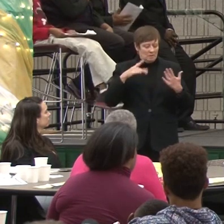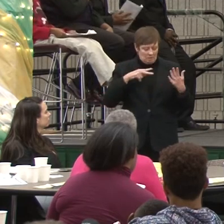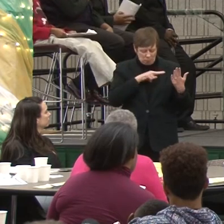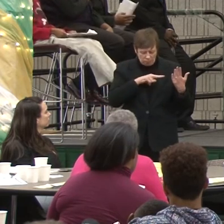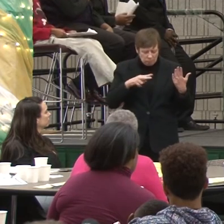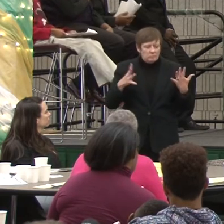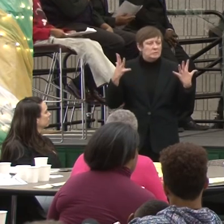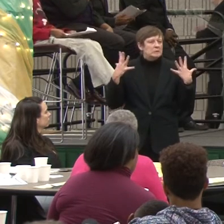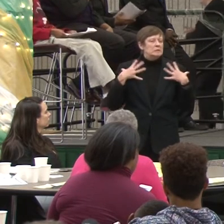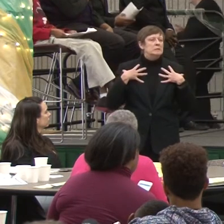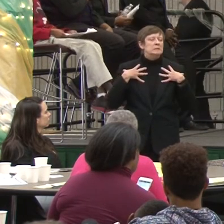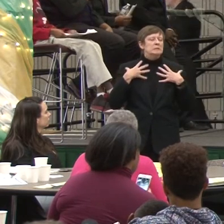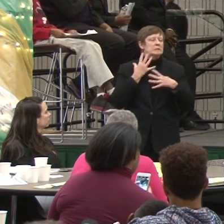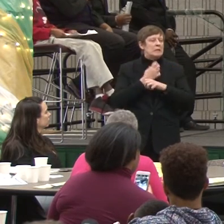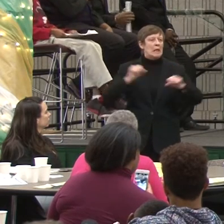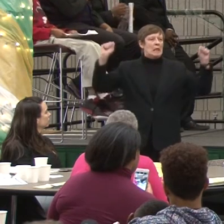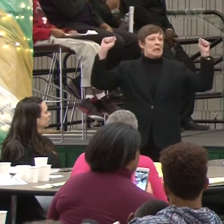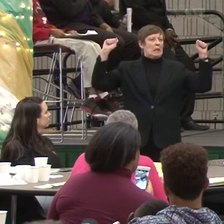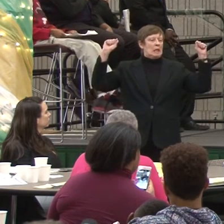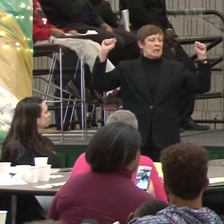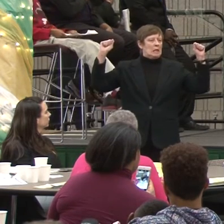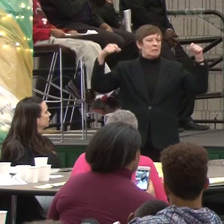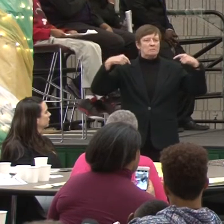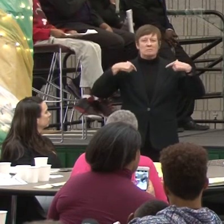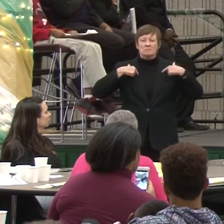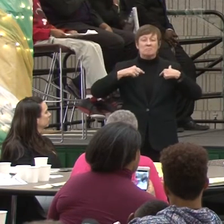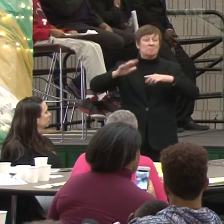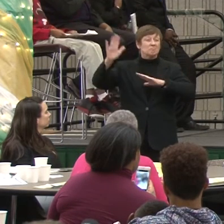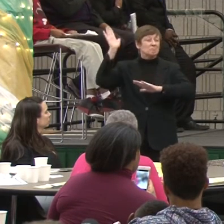wretch like me.